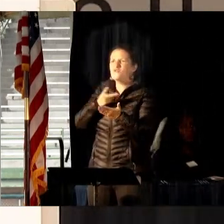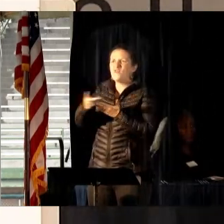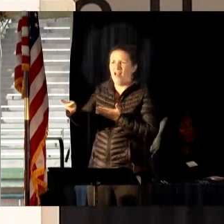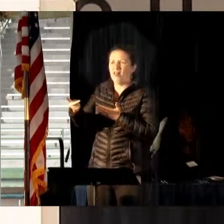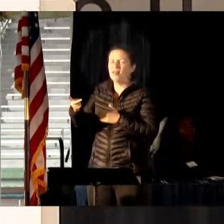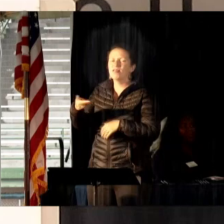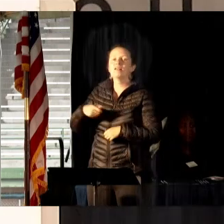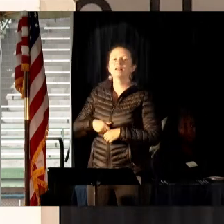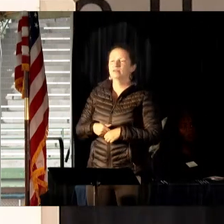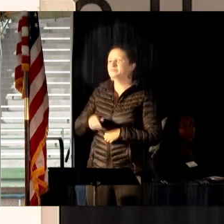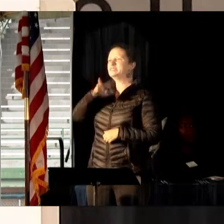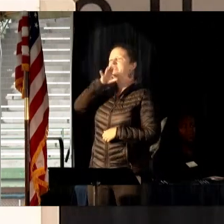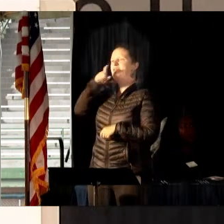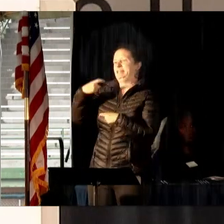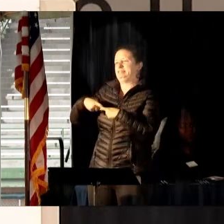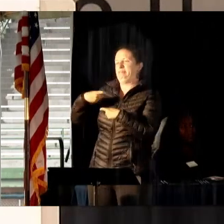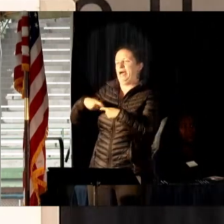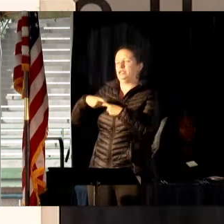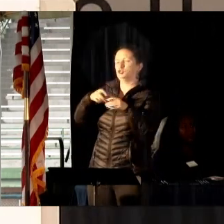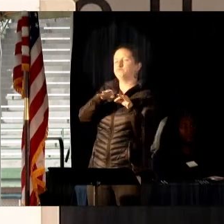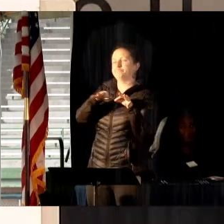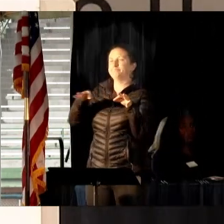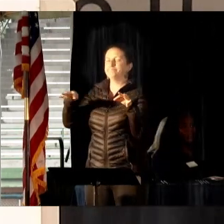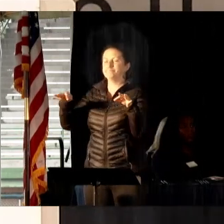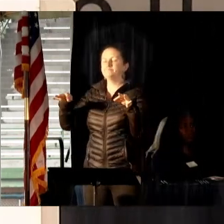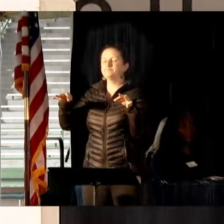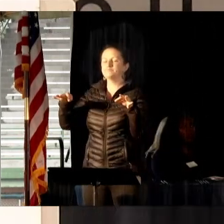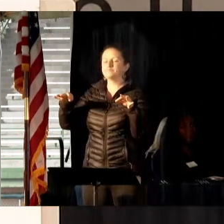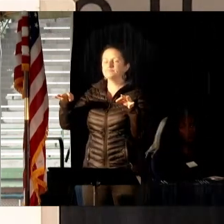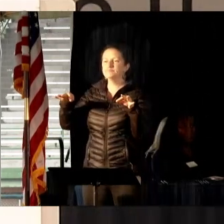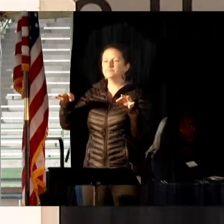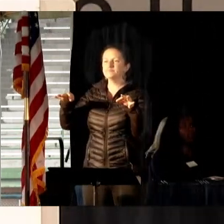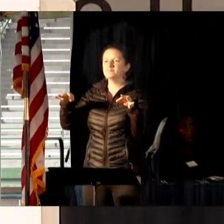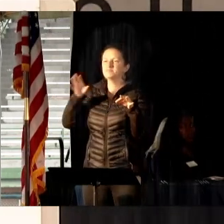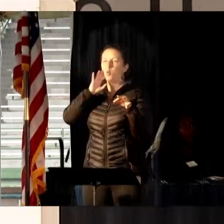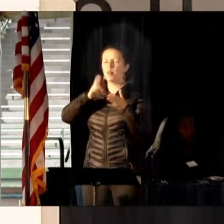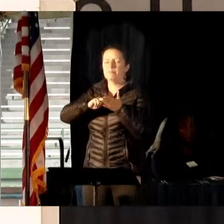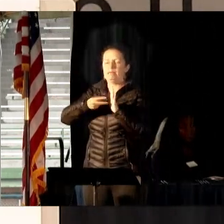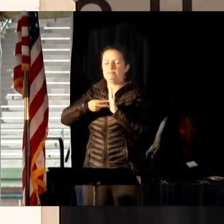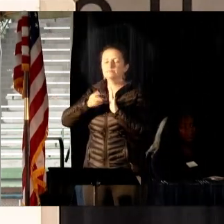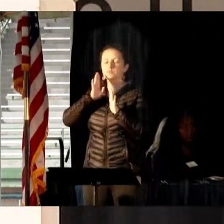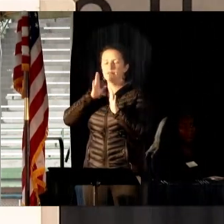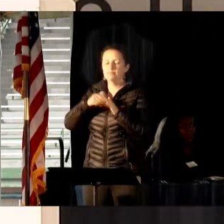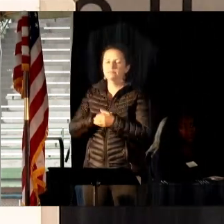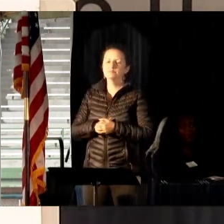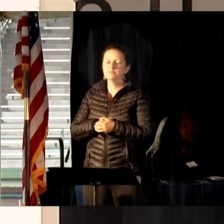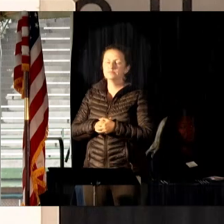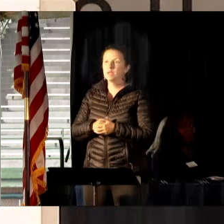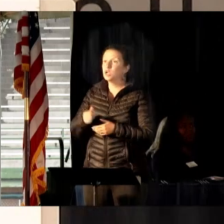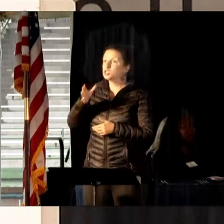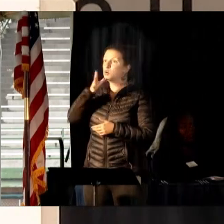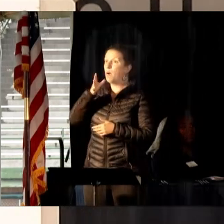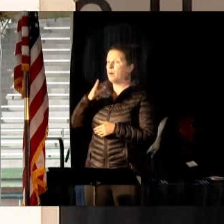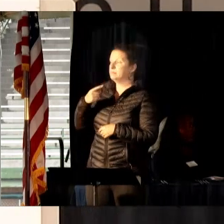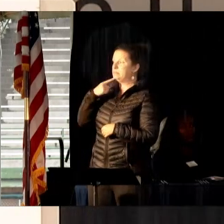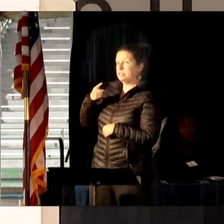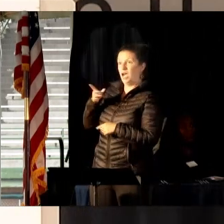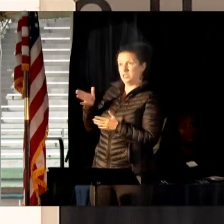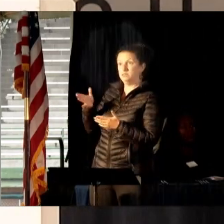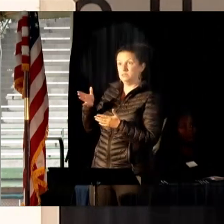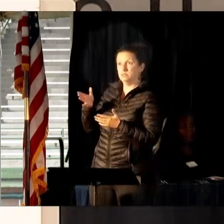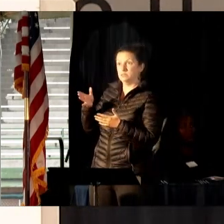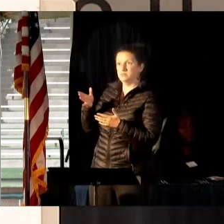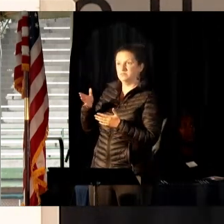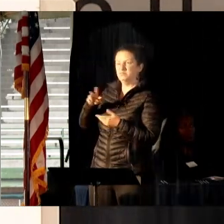Más vale que vas, que ves, que trates, que pruebes, que alguien te regrese y te cuente. And for those of you that don't understand